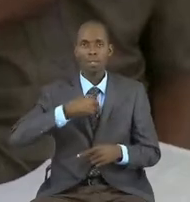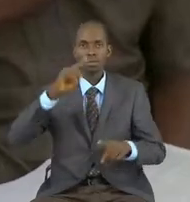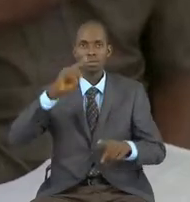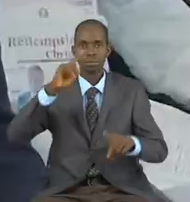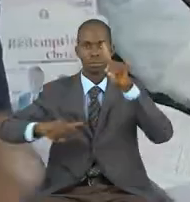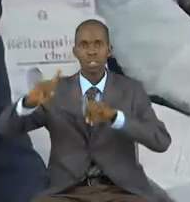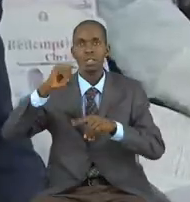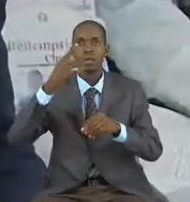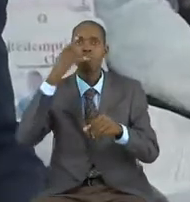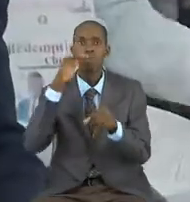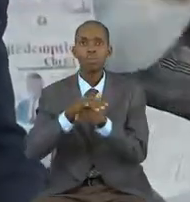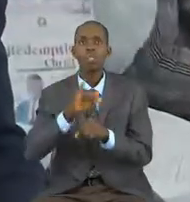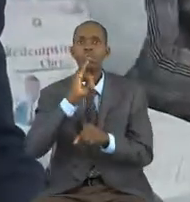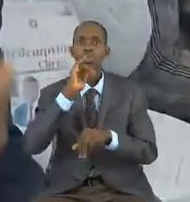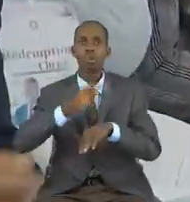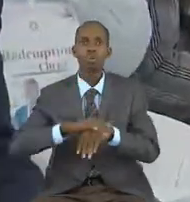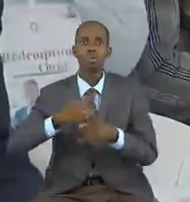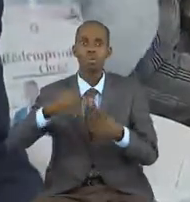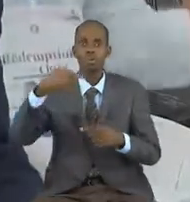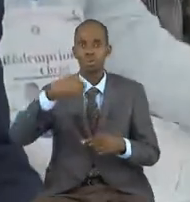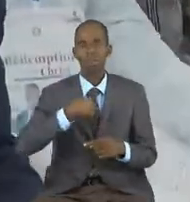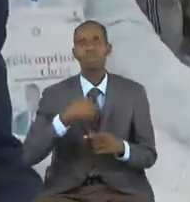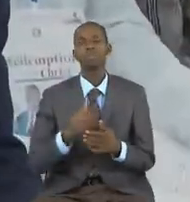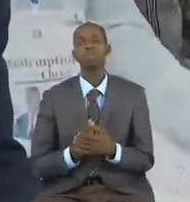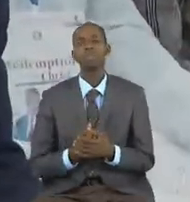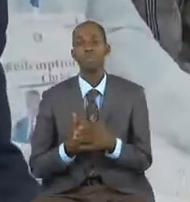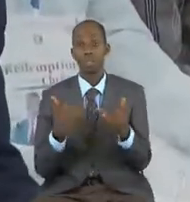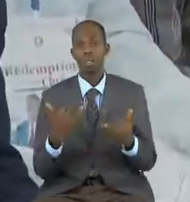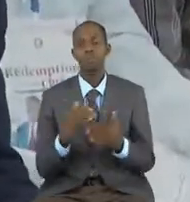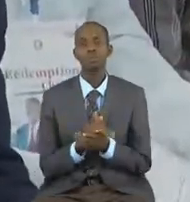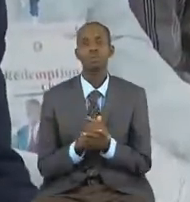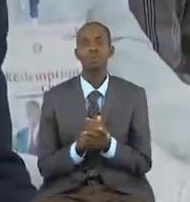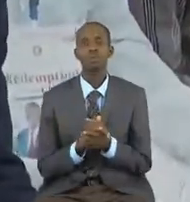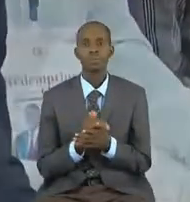me. Now, if you are